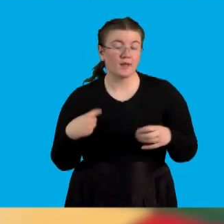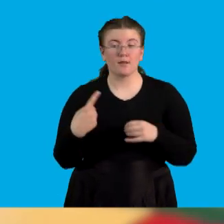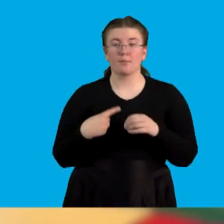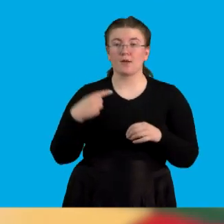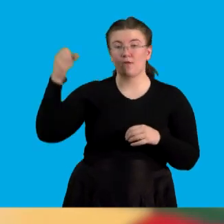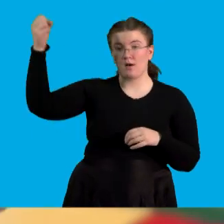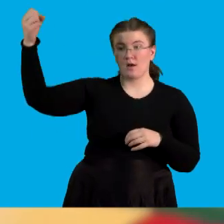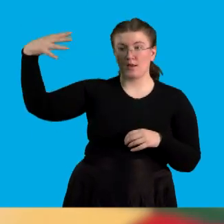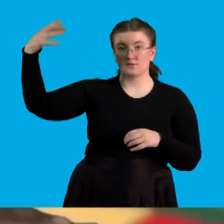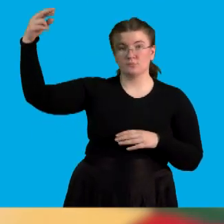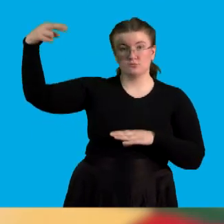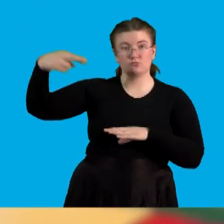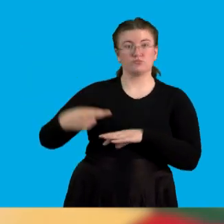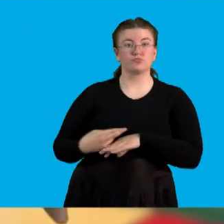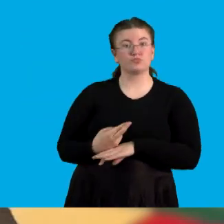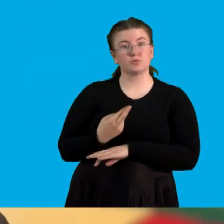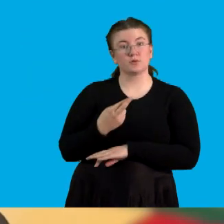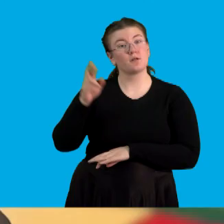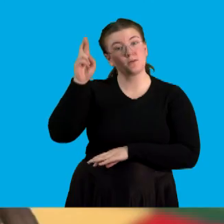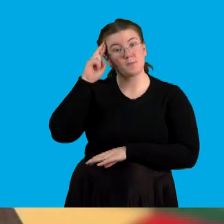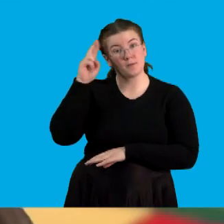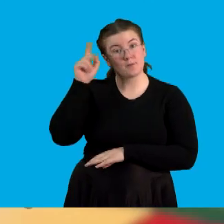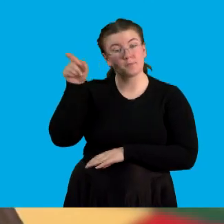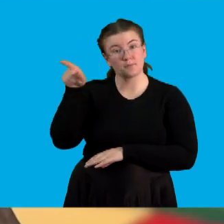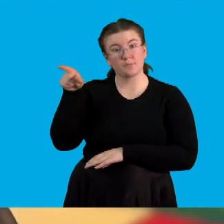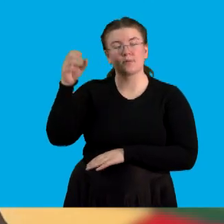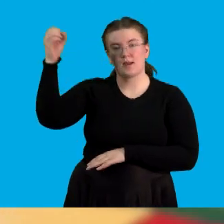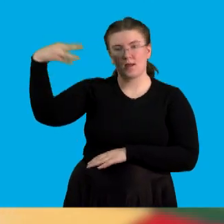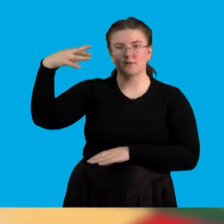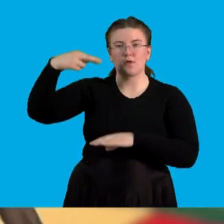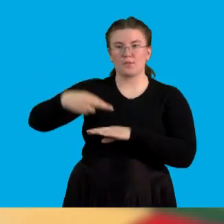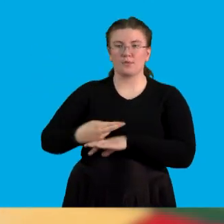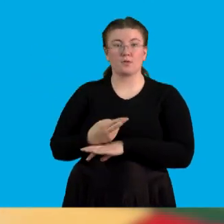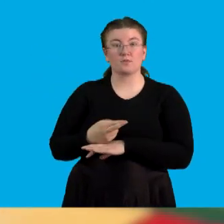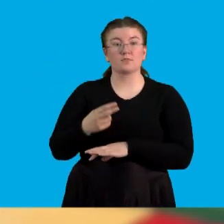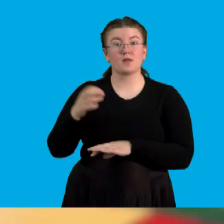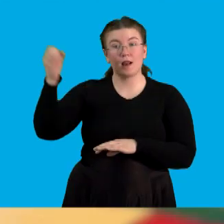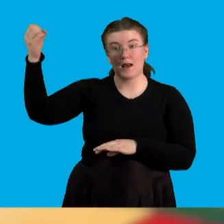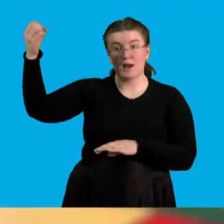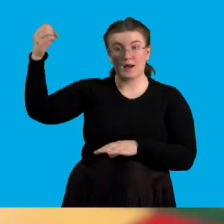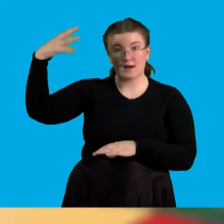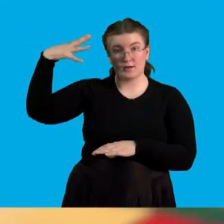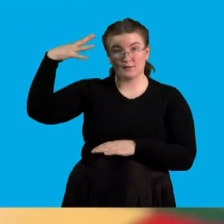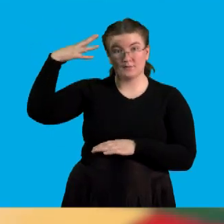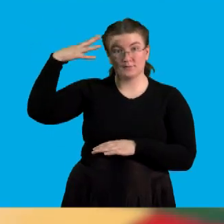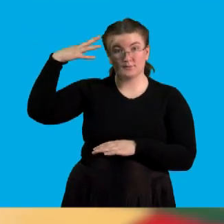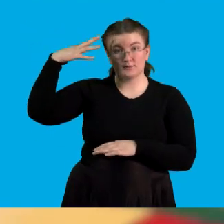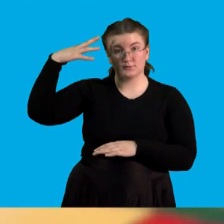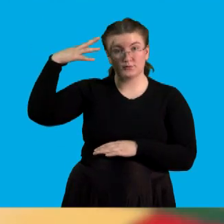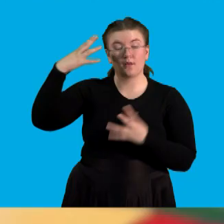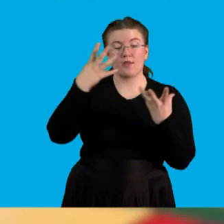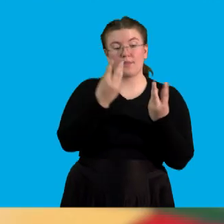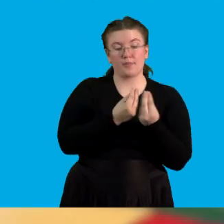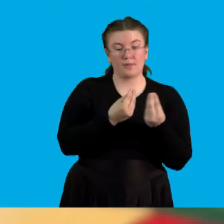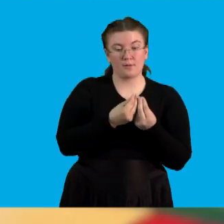about the refraction of light. Remember, the refraction of light is the bending of light. When light enters